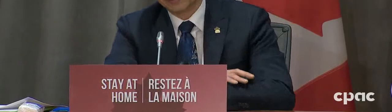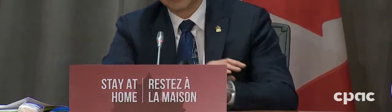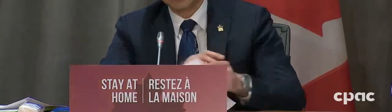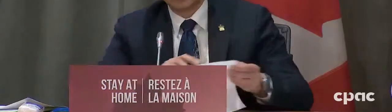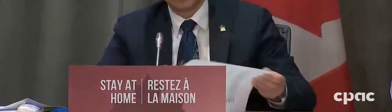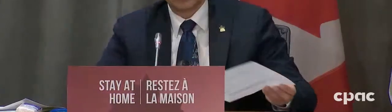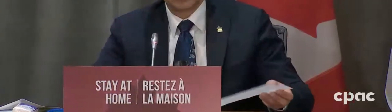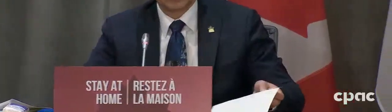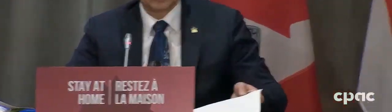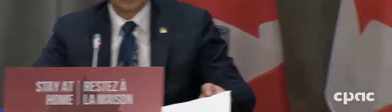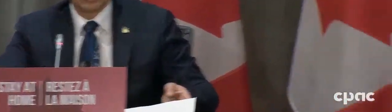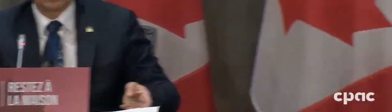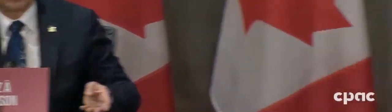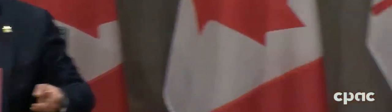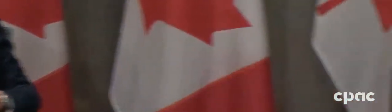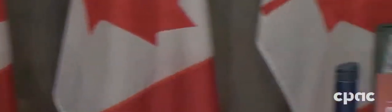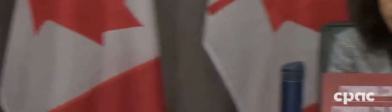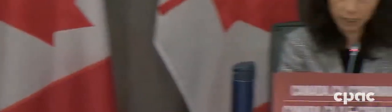différentes.